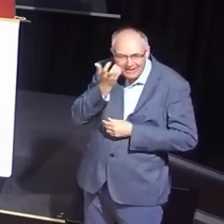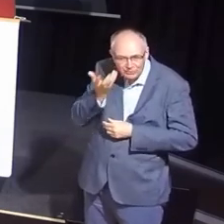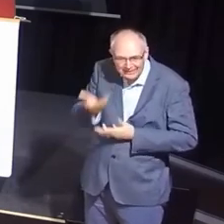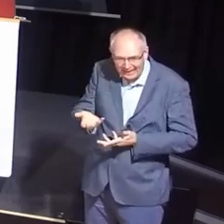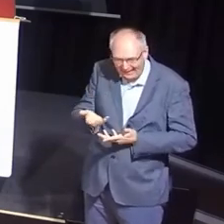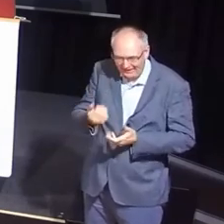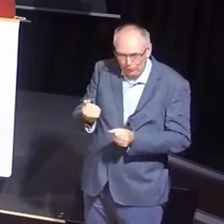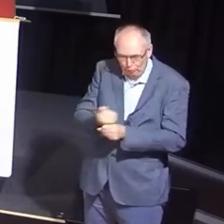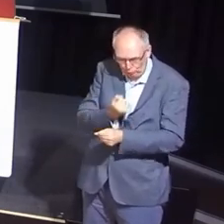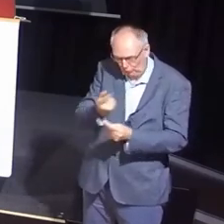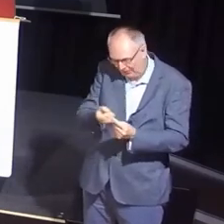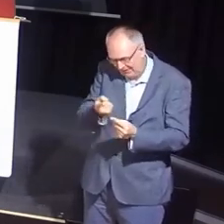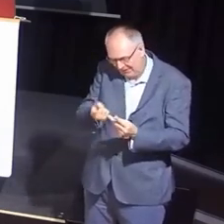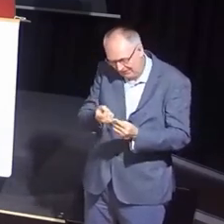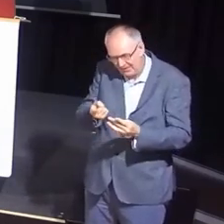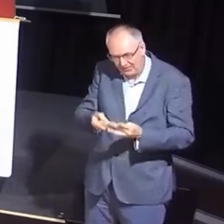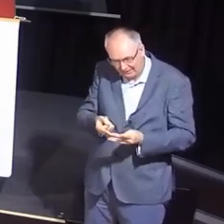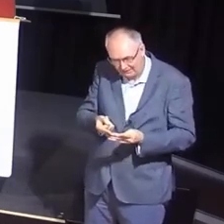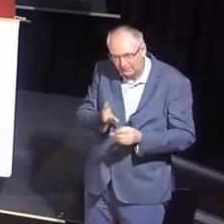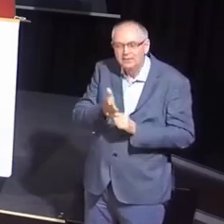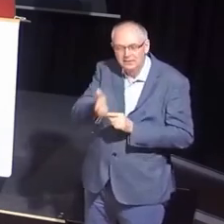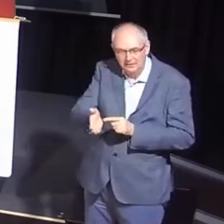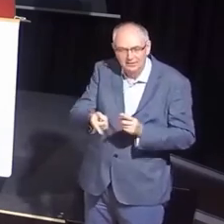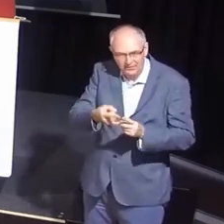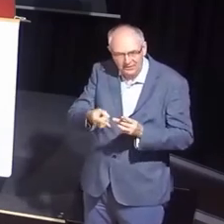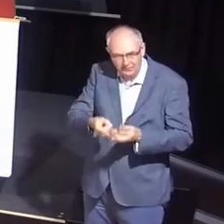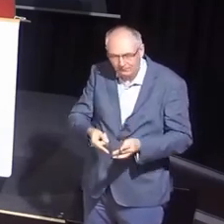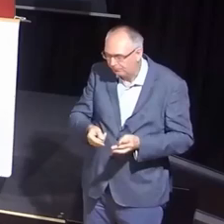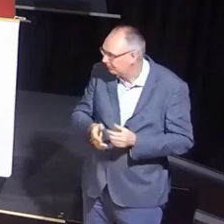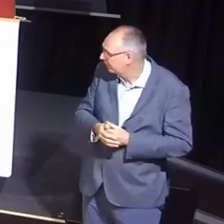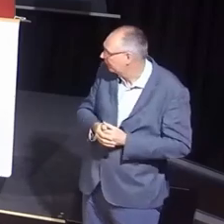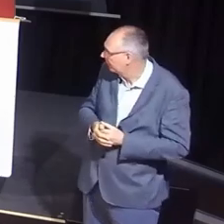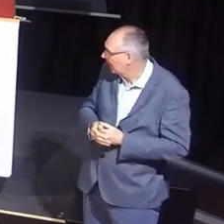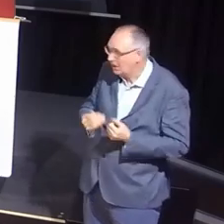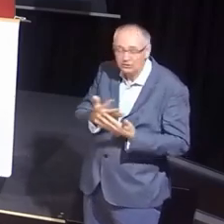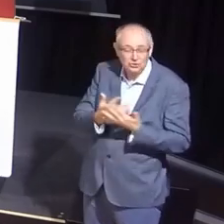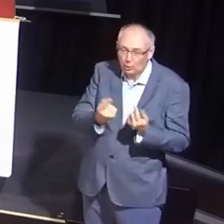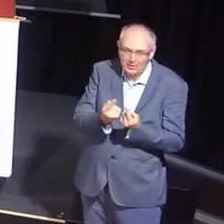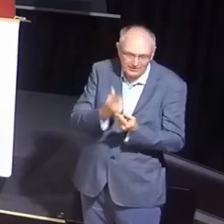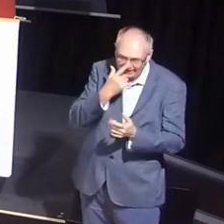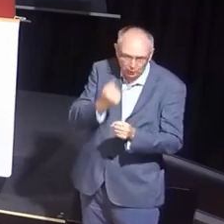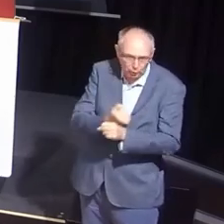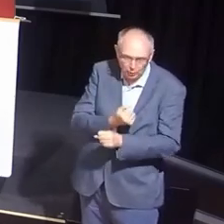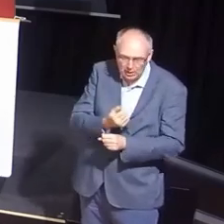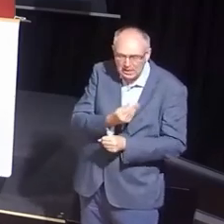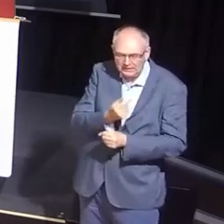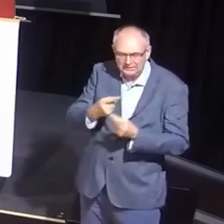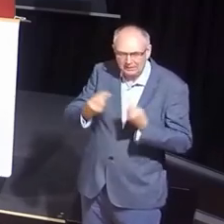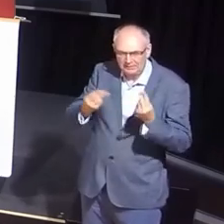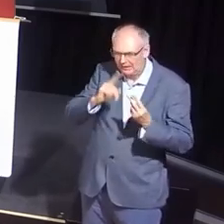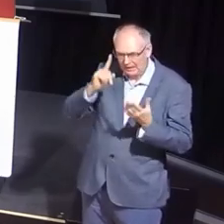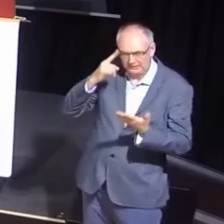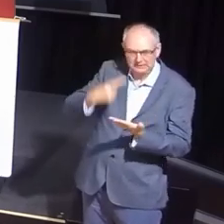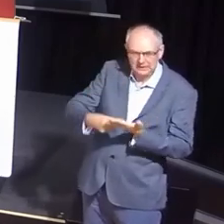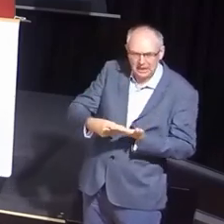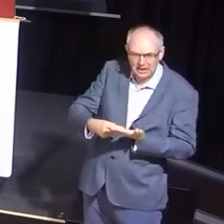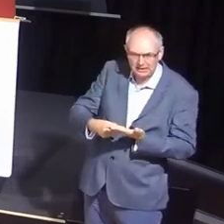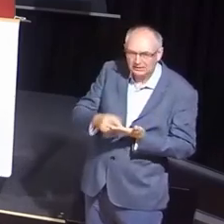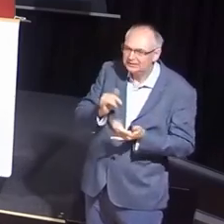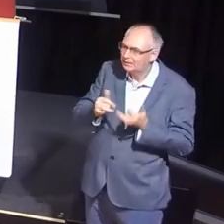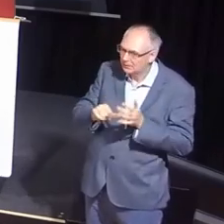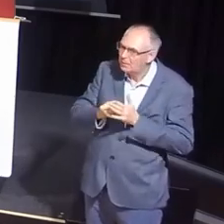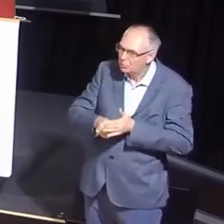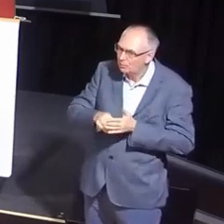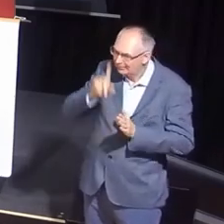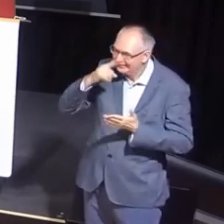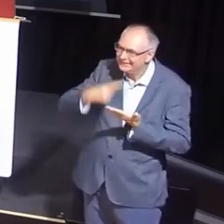do, and you get to go do those things. And then days where I can't, there's so many things you can do. Days where I can't decide because I have really severe problems with decision